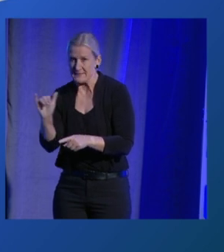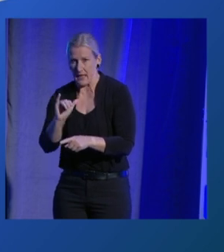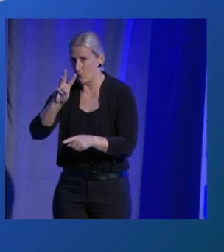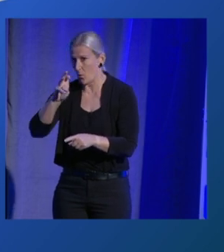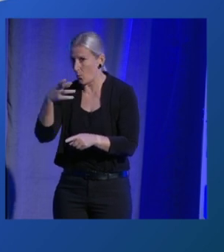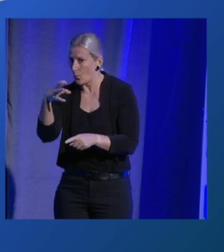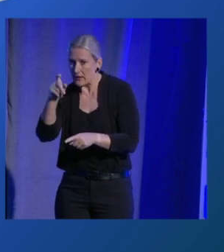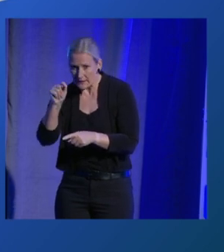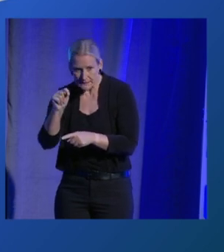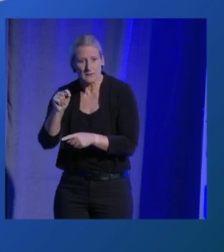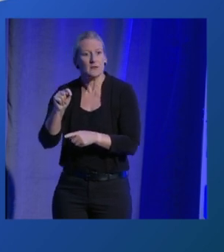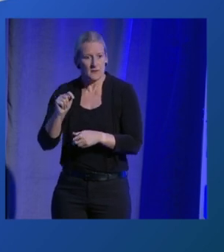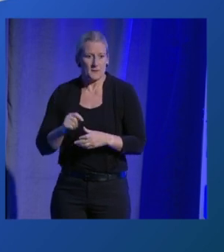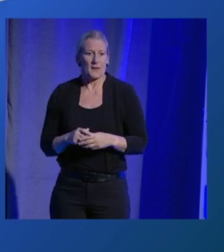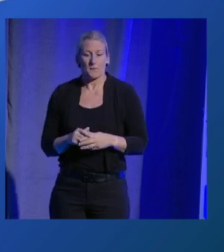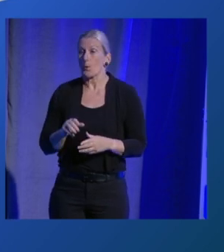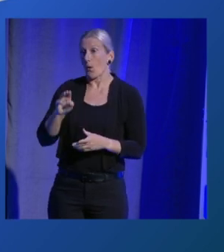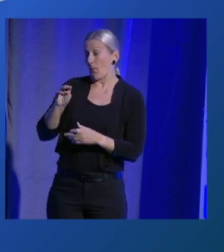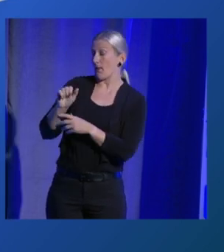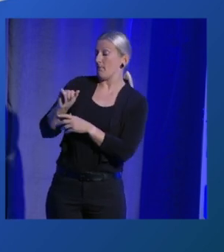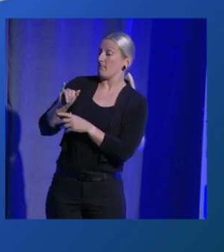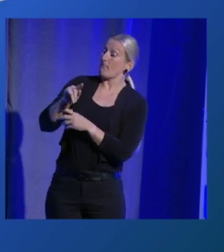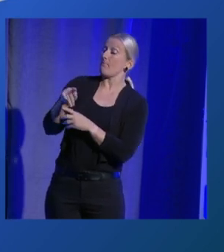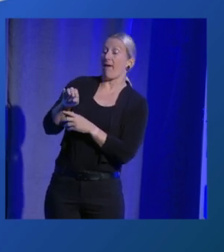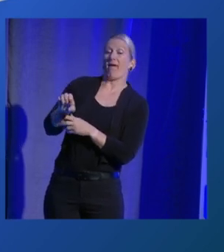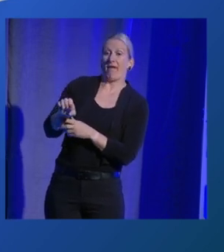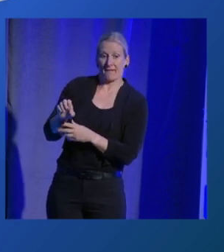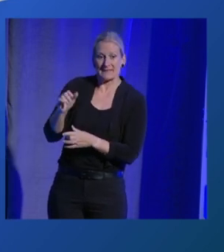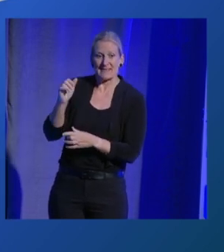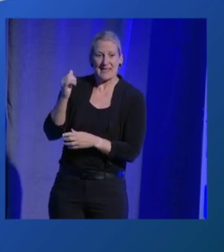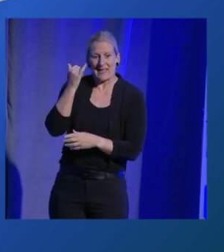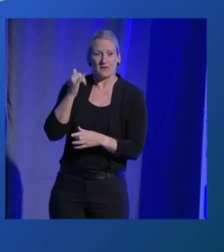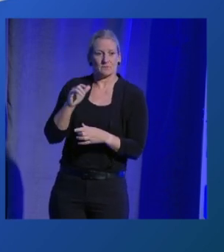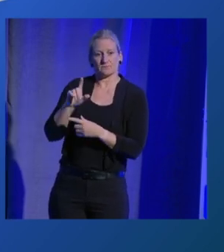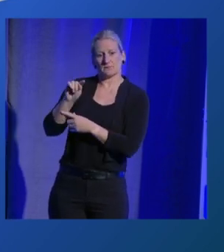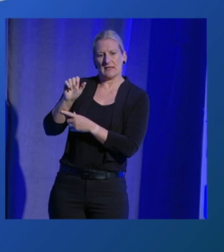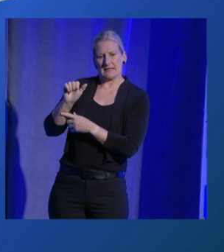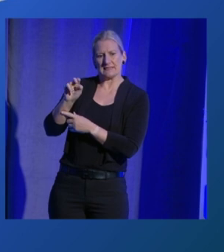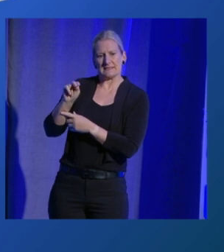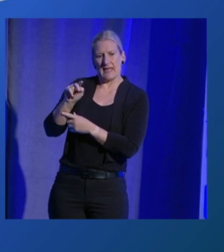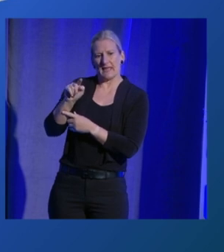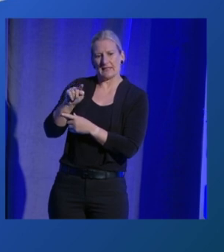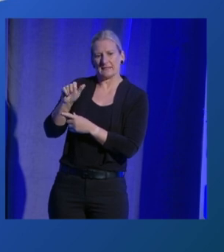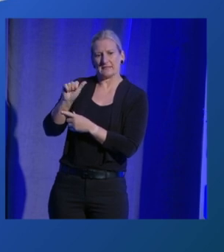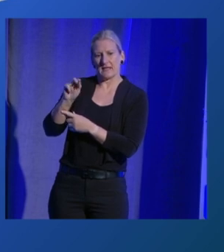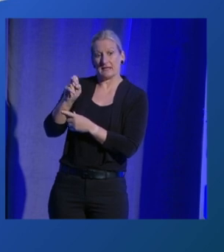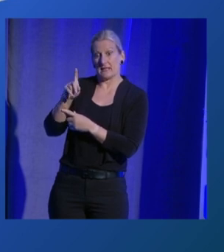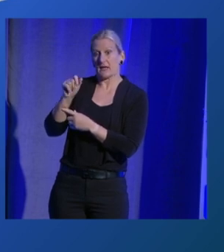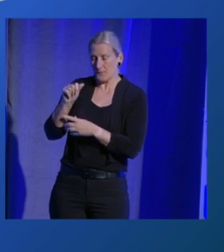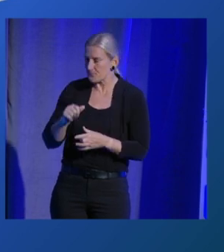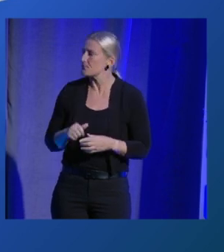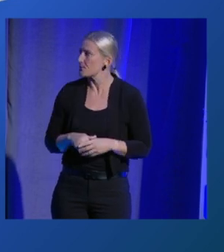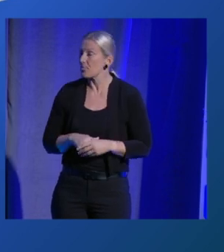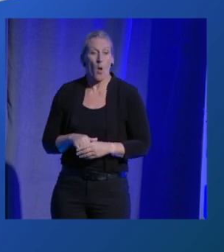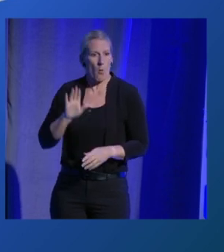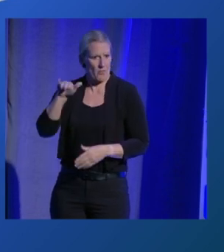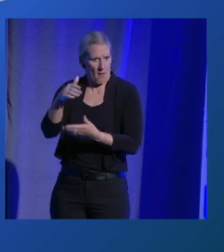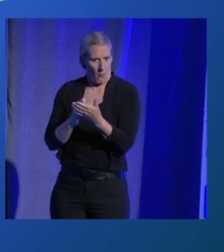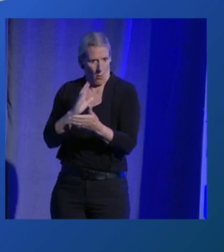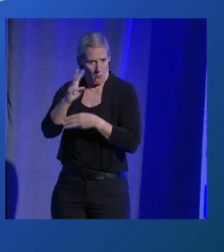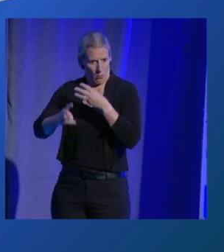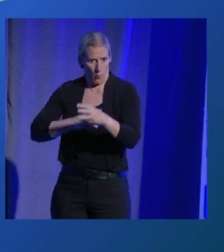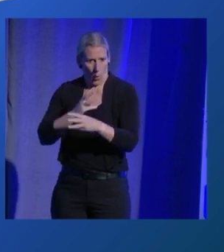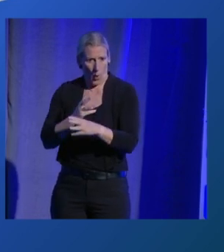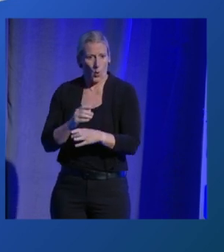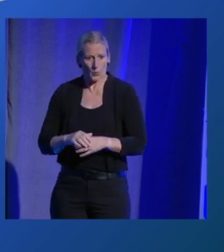on the maze in Tanzania if you're going to apply it in that part of the world so they they are big